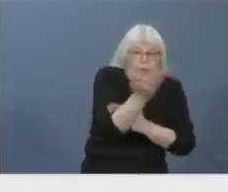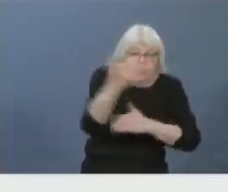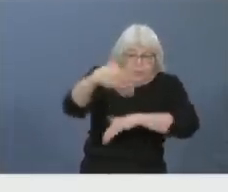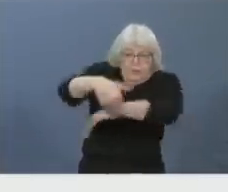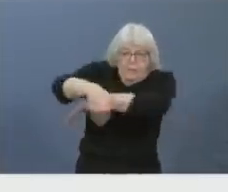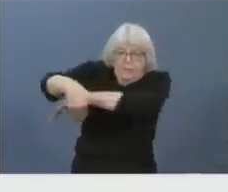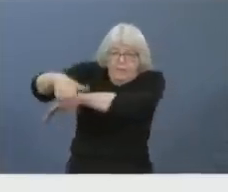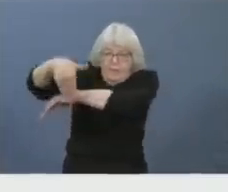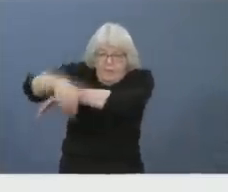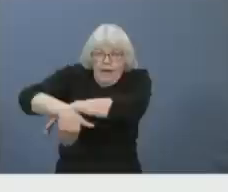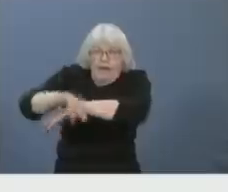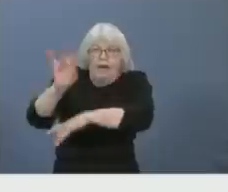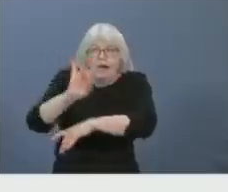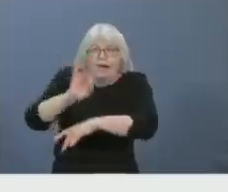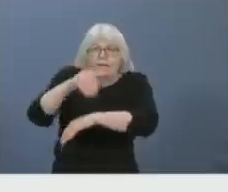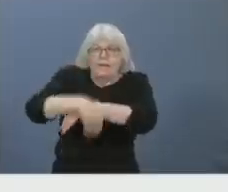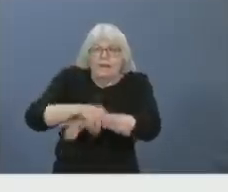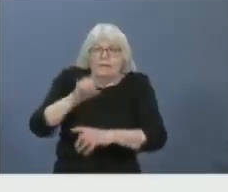at